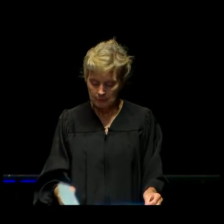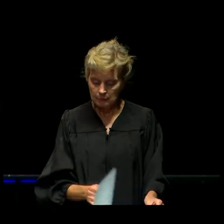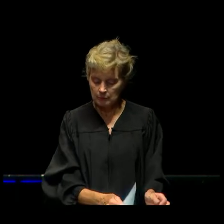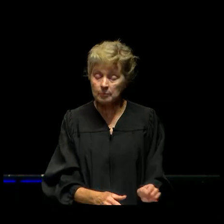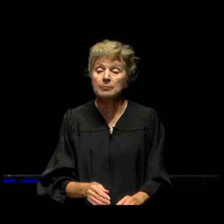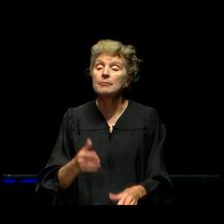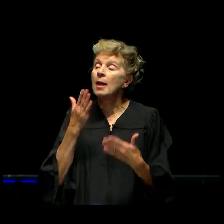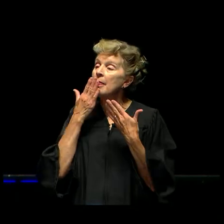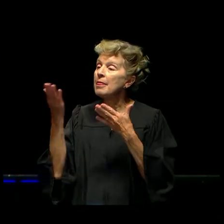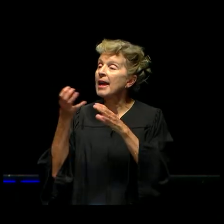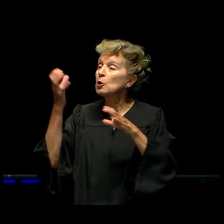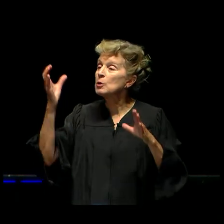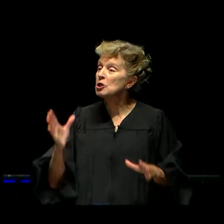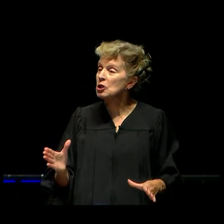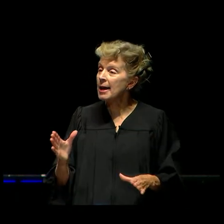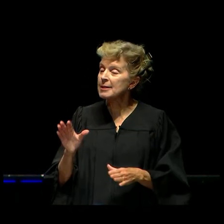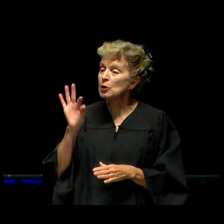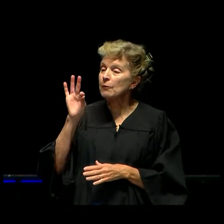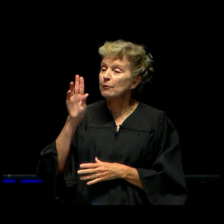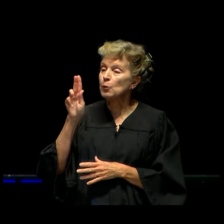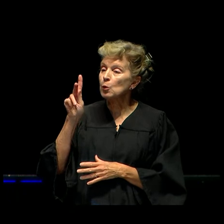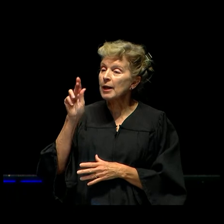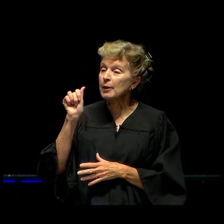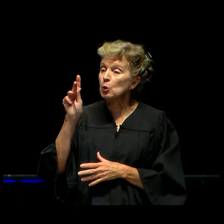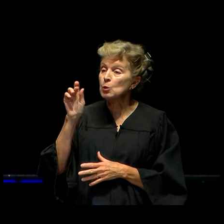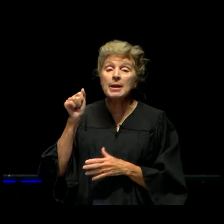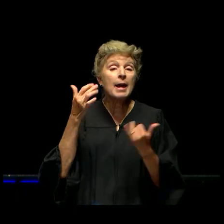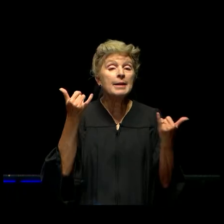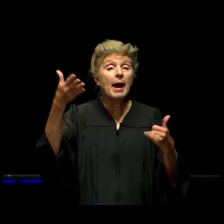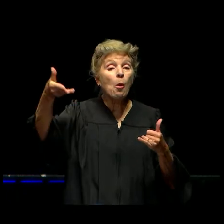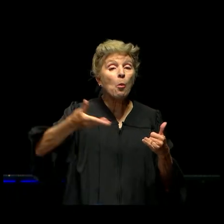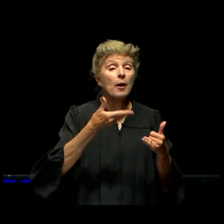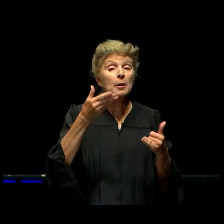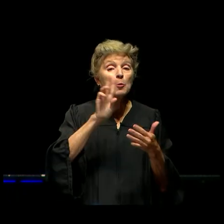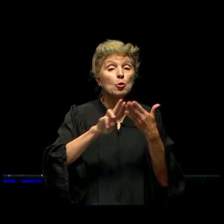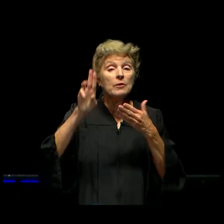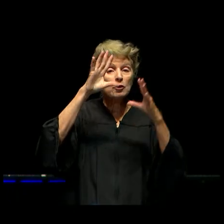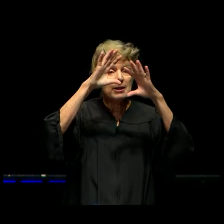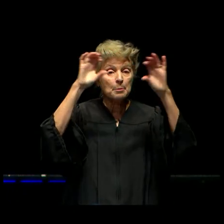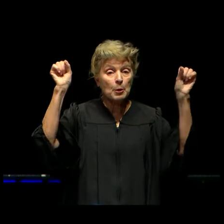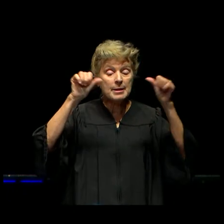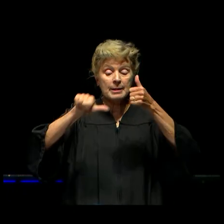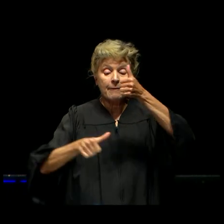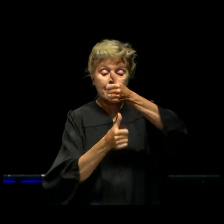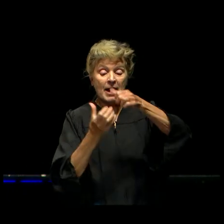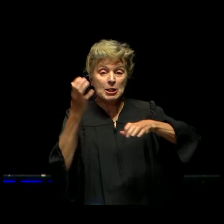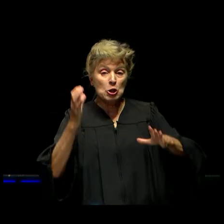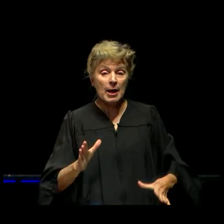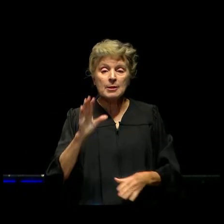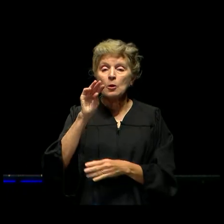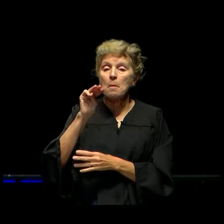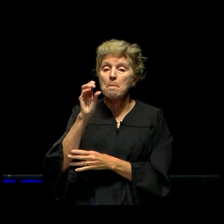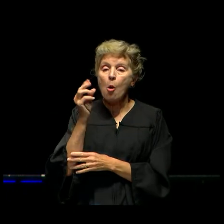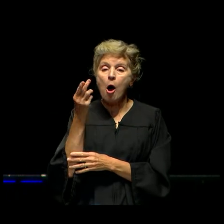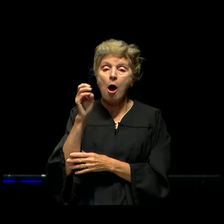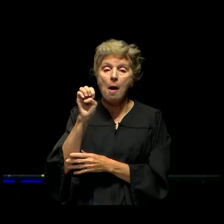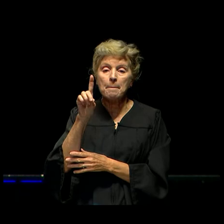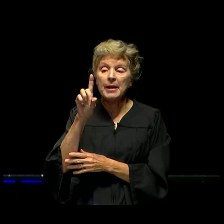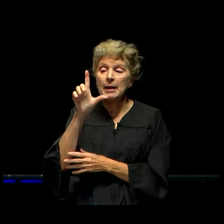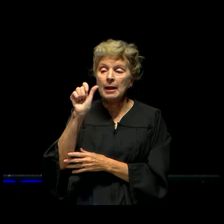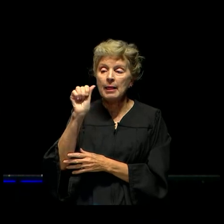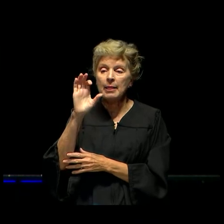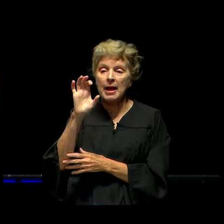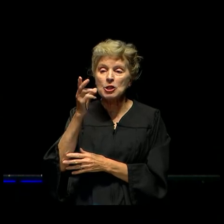Thank you, Chancellor Fukakusa. Now, please welcome the university's president and vice chancellor, Mohamed Lashemi.